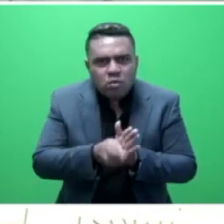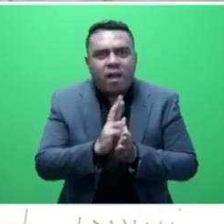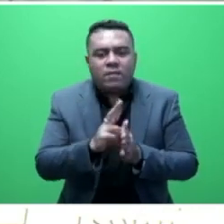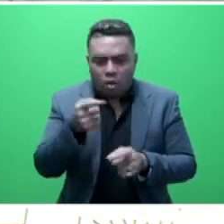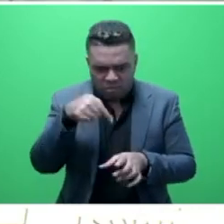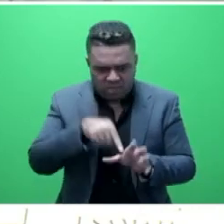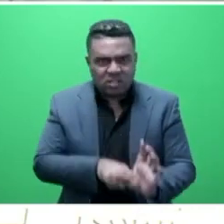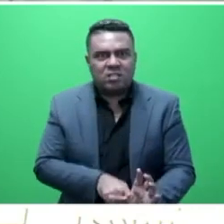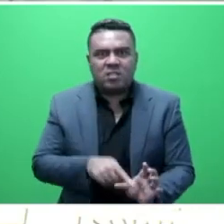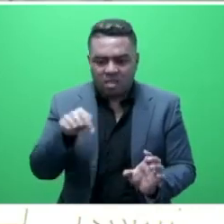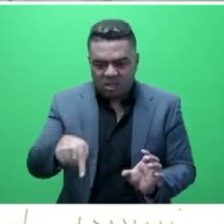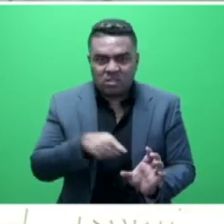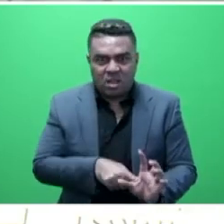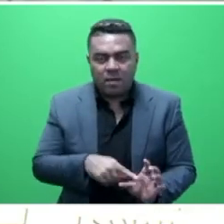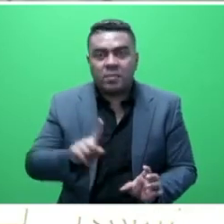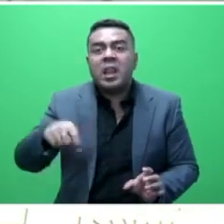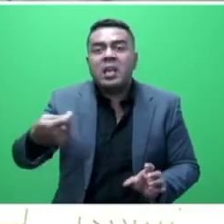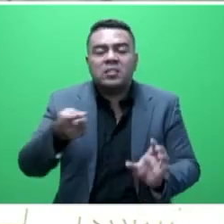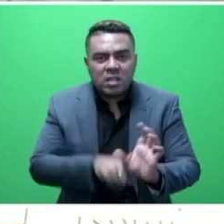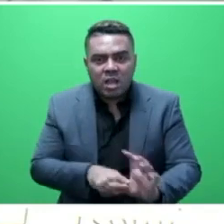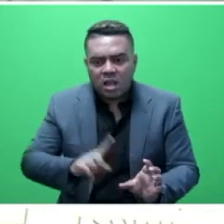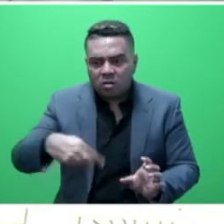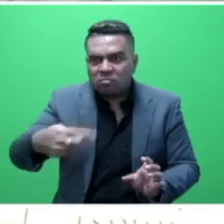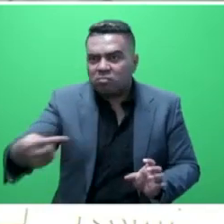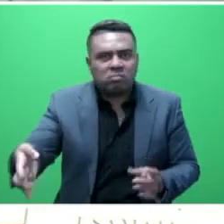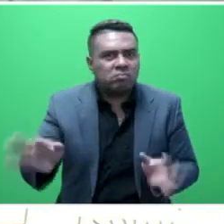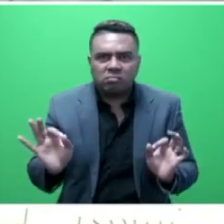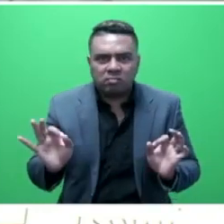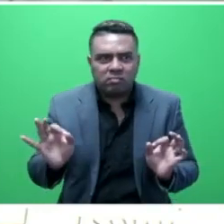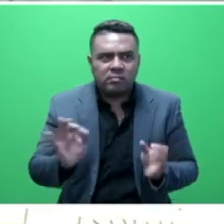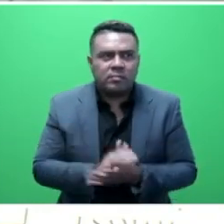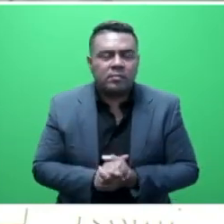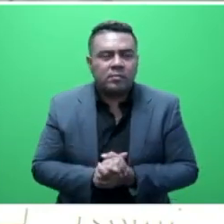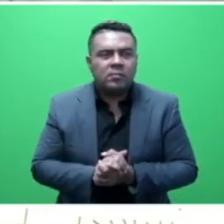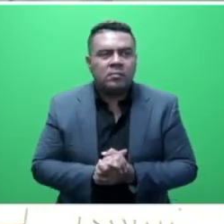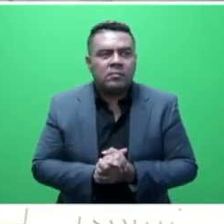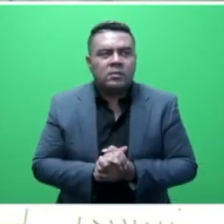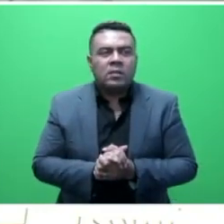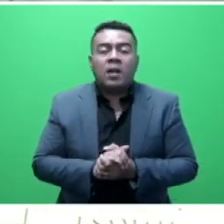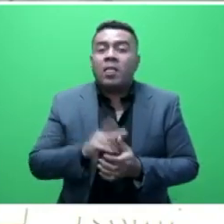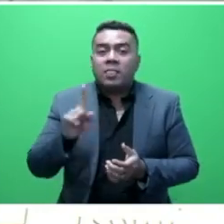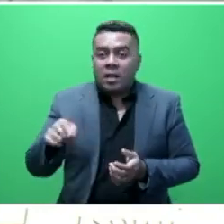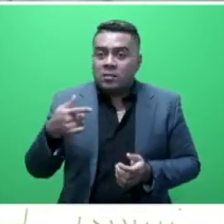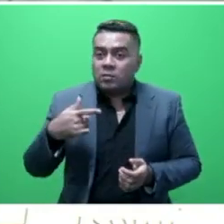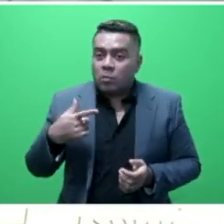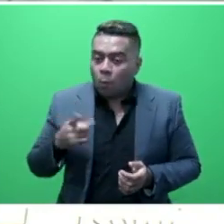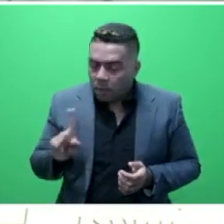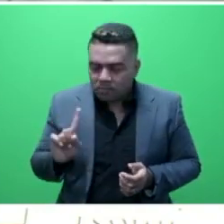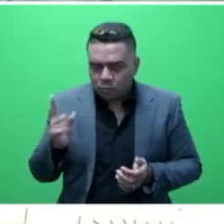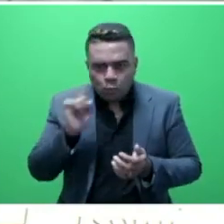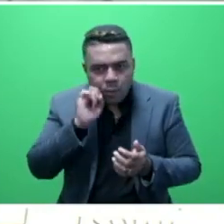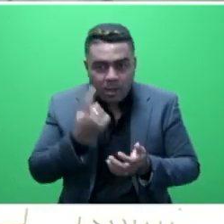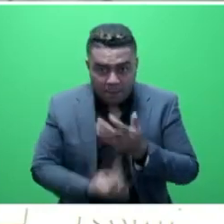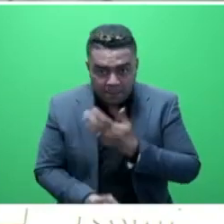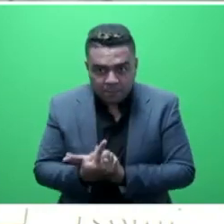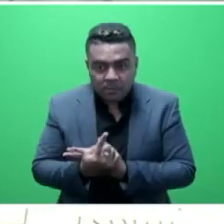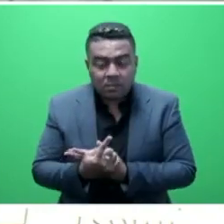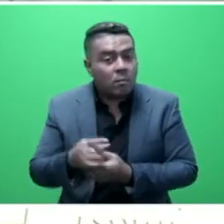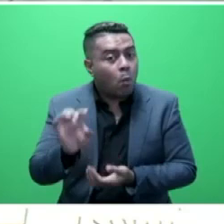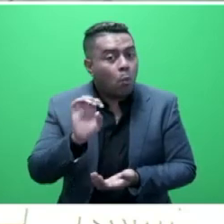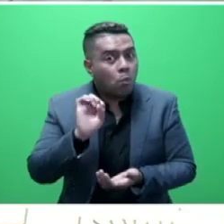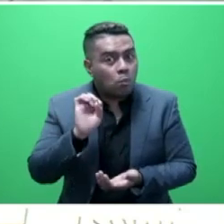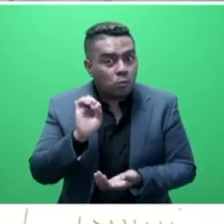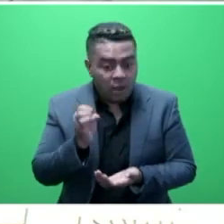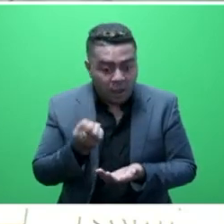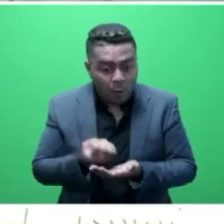year, not decades on from now. That's what is at stake. Not only our economy,